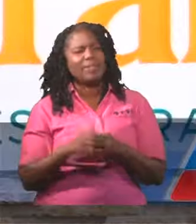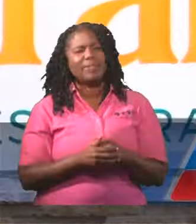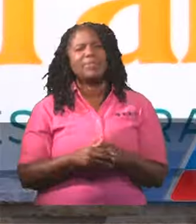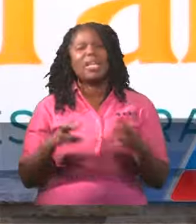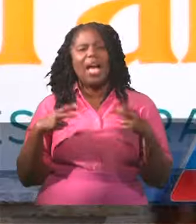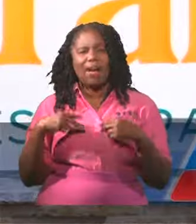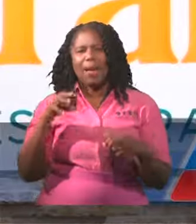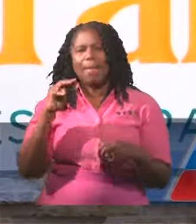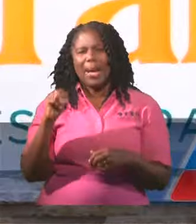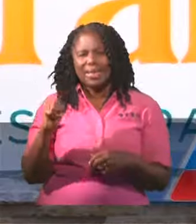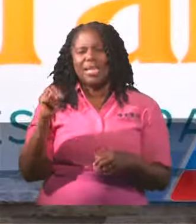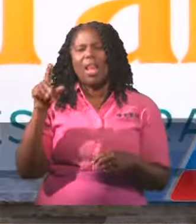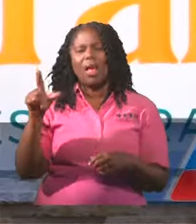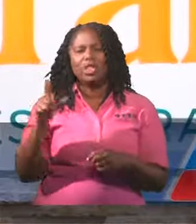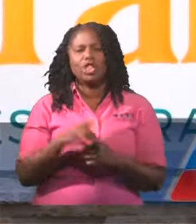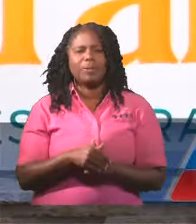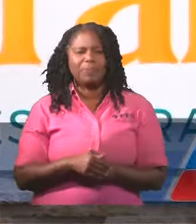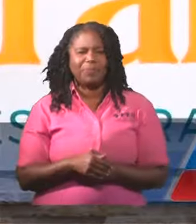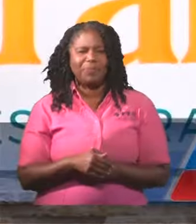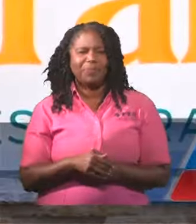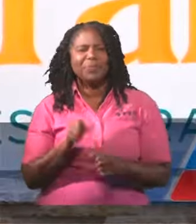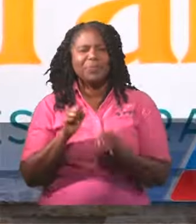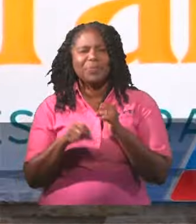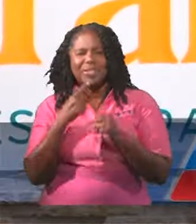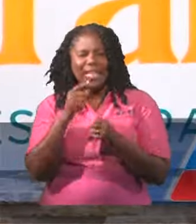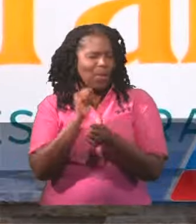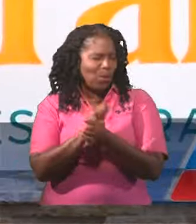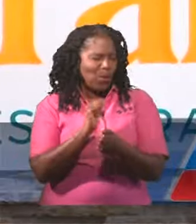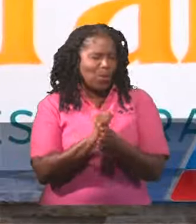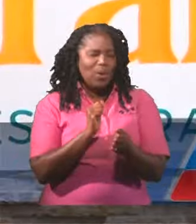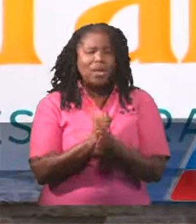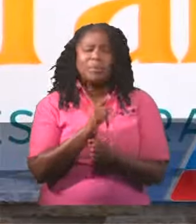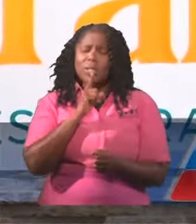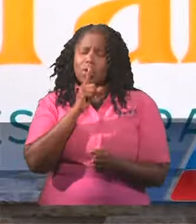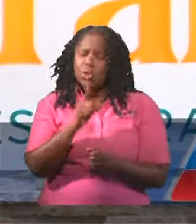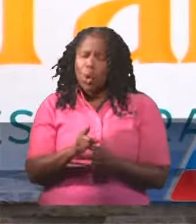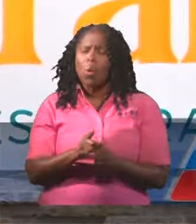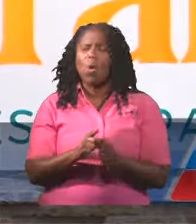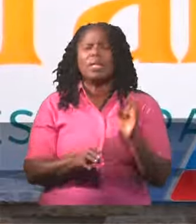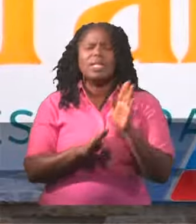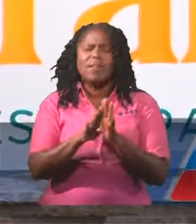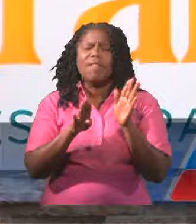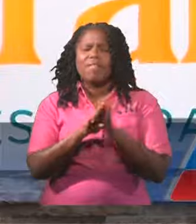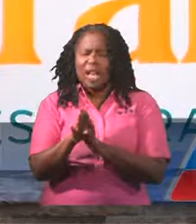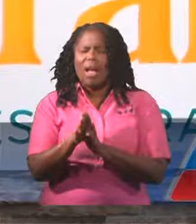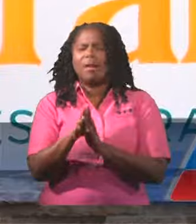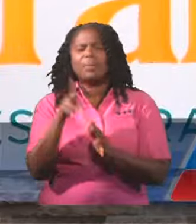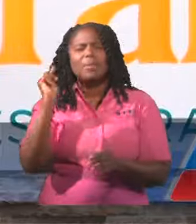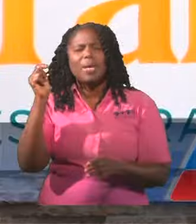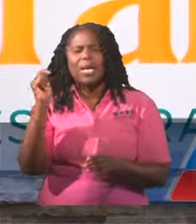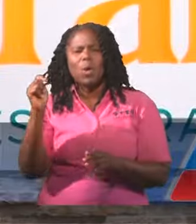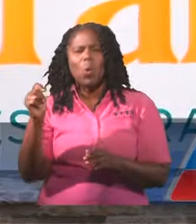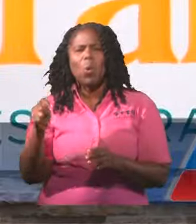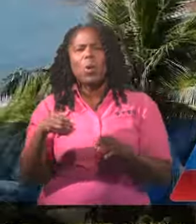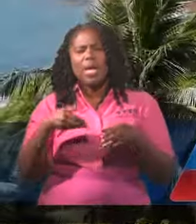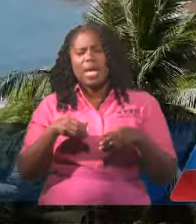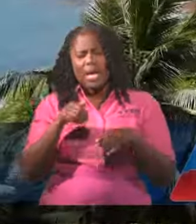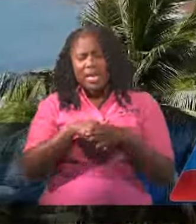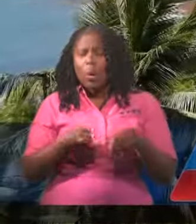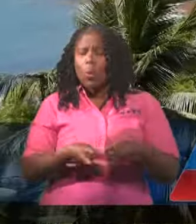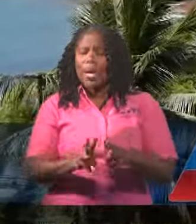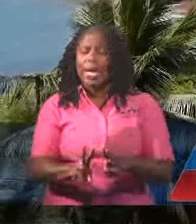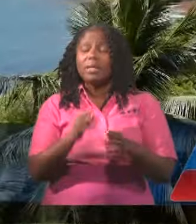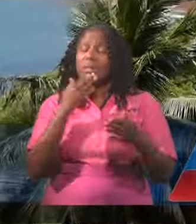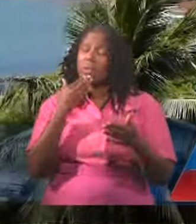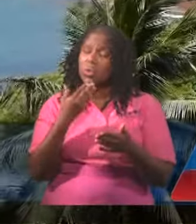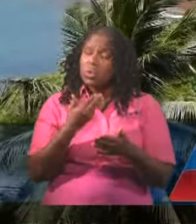part of the island is equitable, it is socially responsible, and it is ecologically sensitive. The